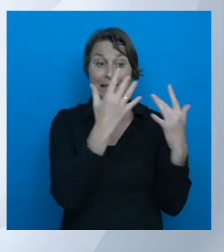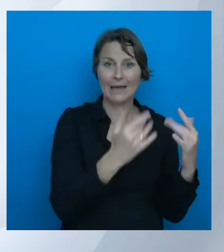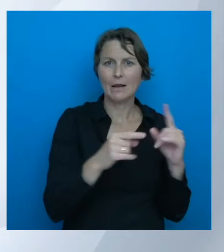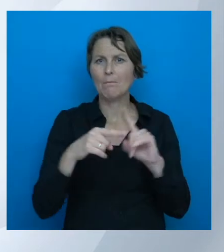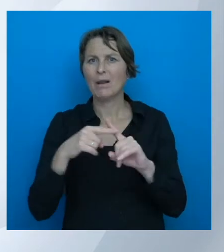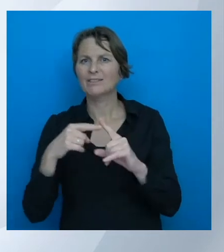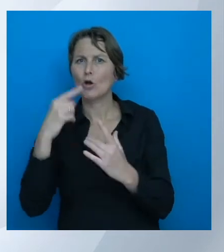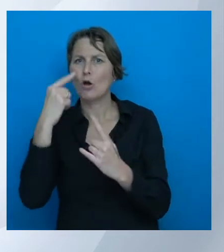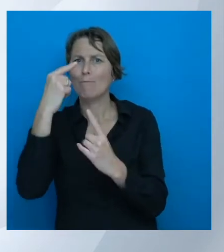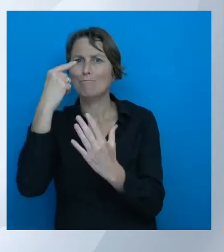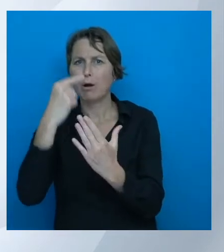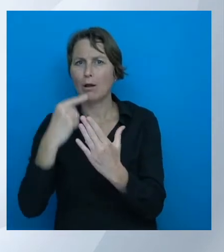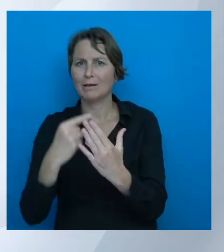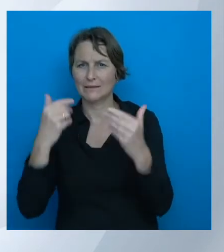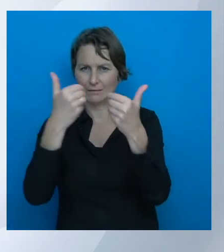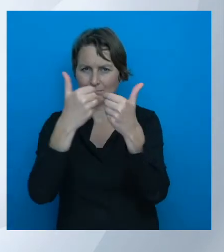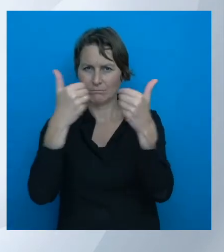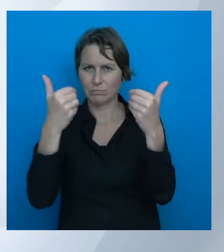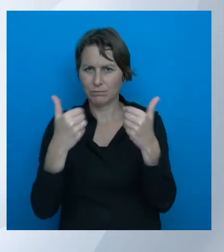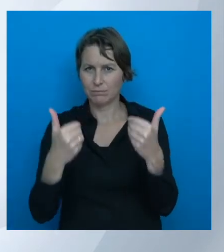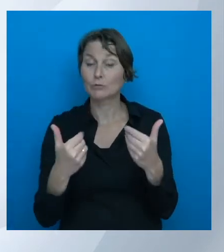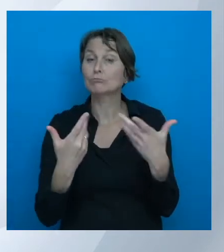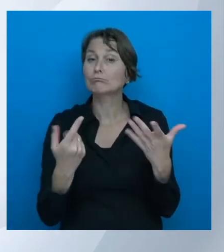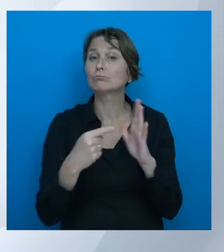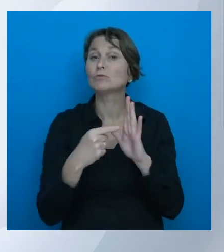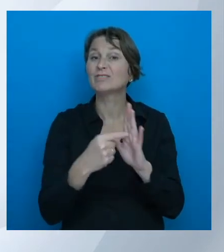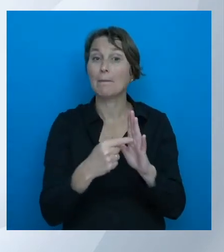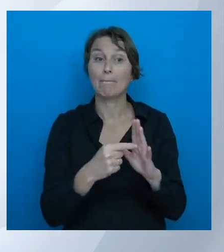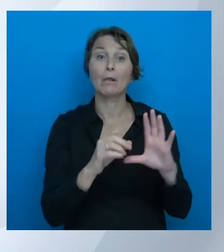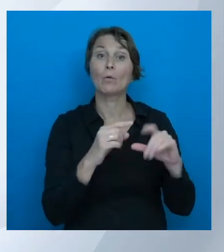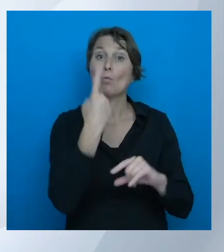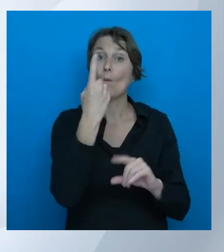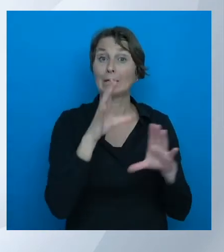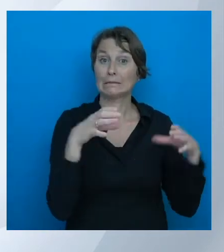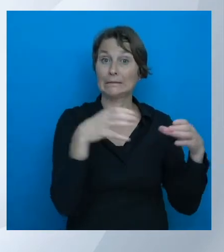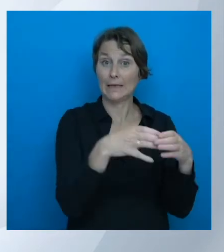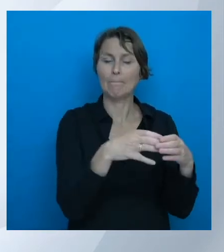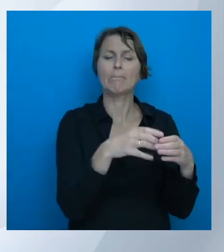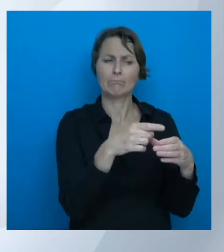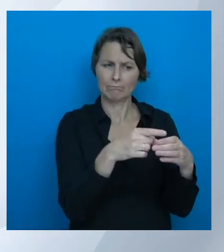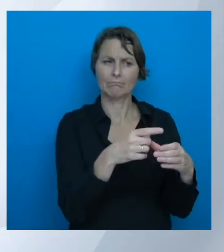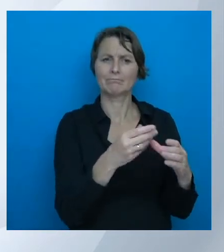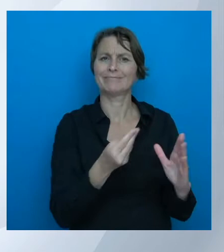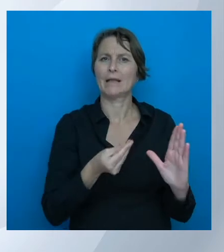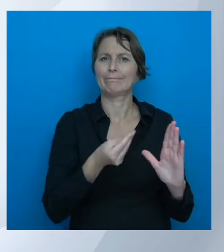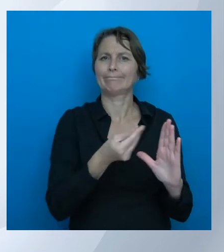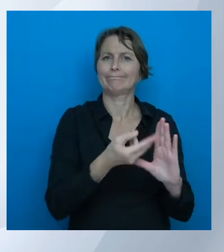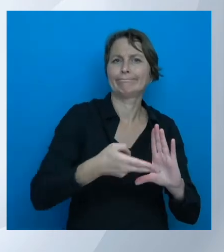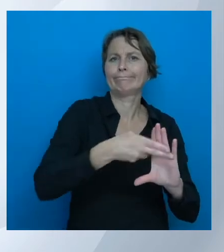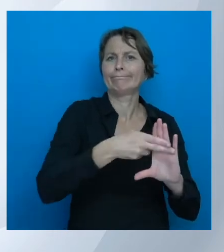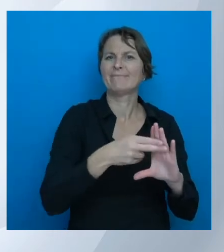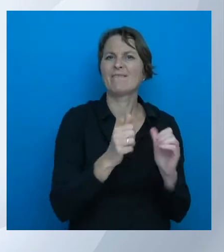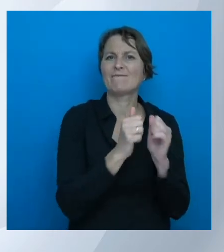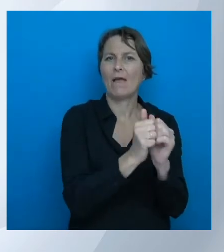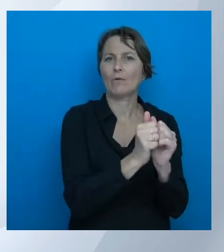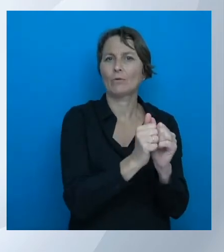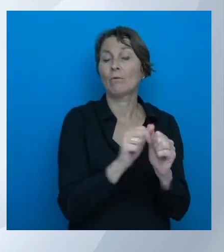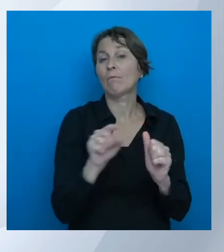different teams can have different values if we would like to.